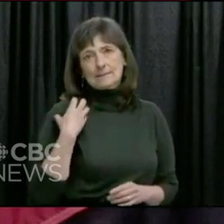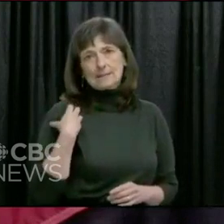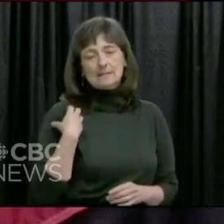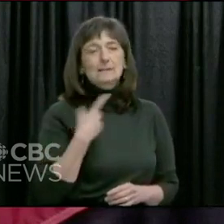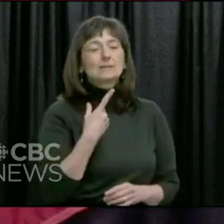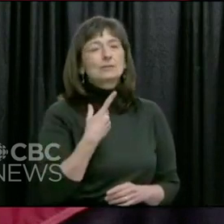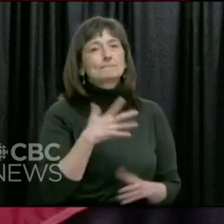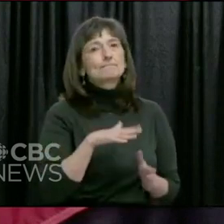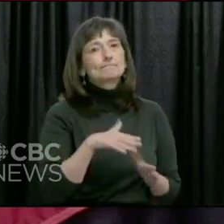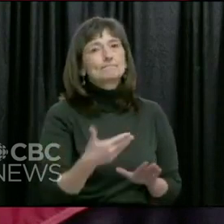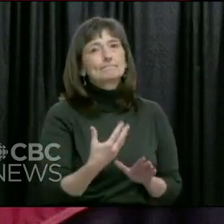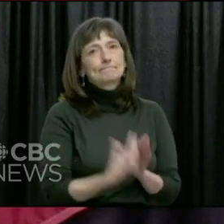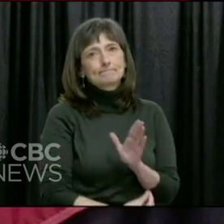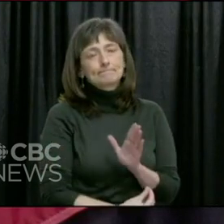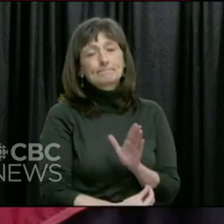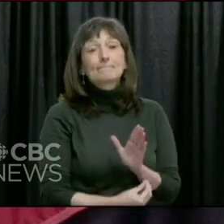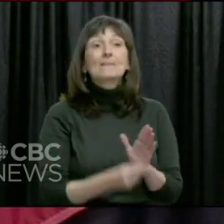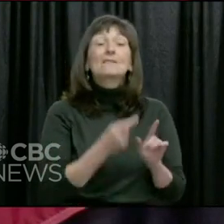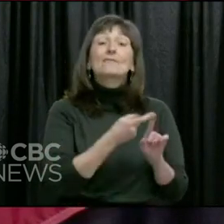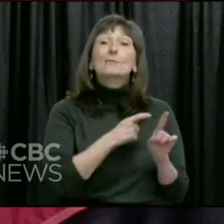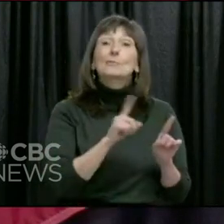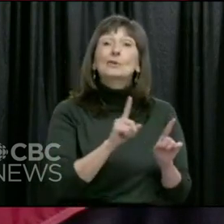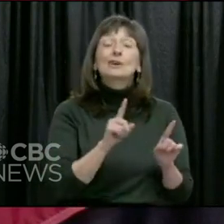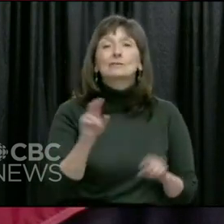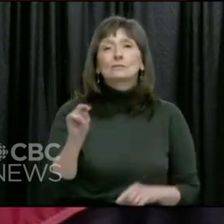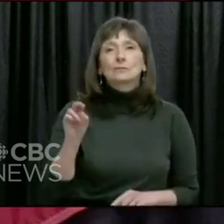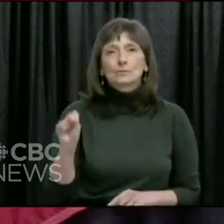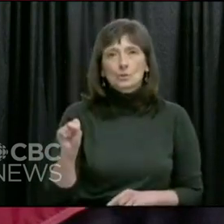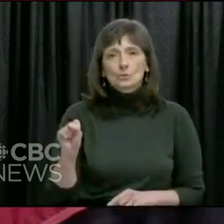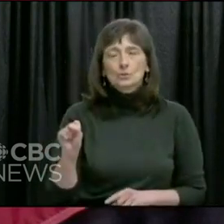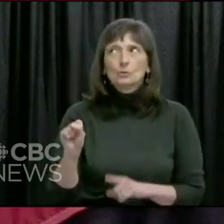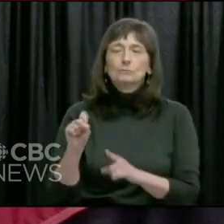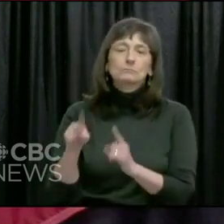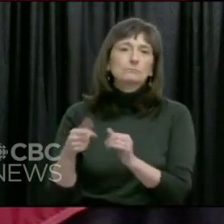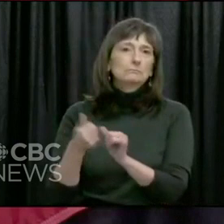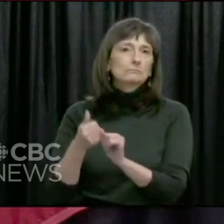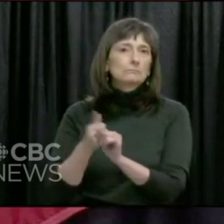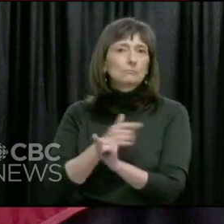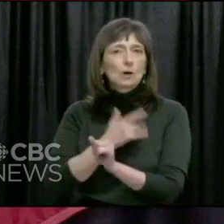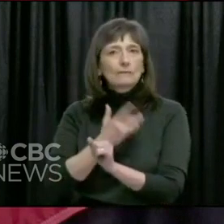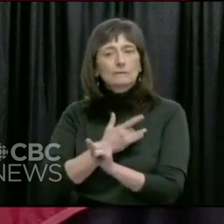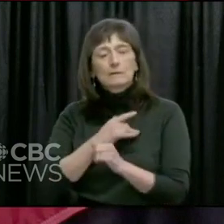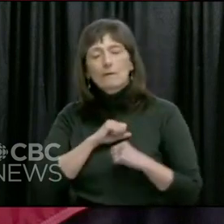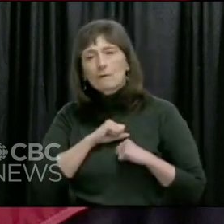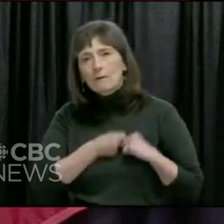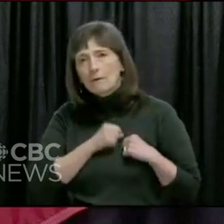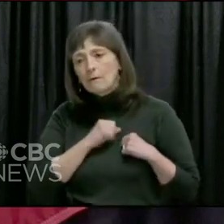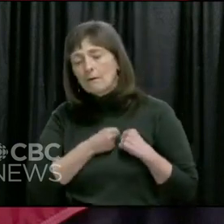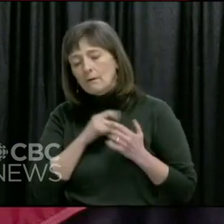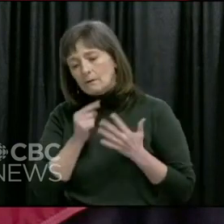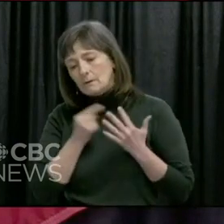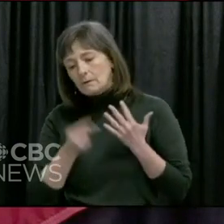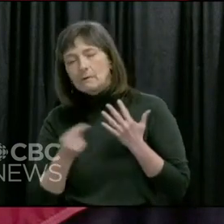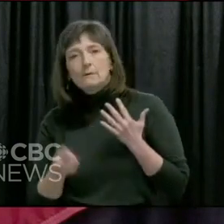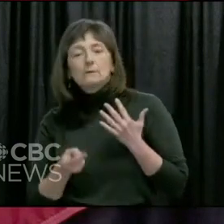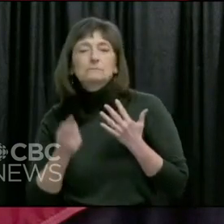she was from our neighboring province in Nova Scotia, who has been dealt with a number of hardships in recent